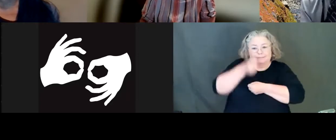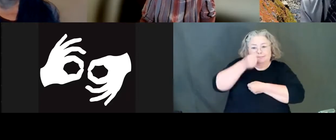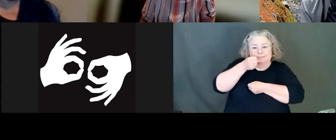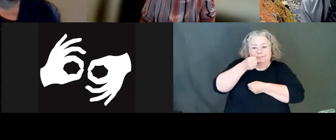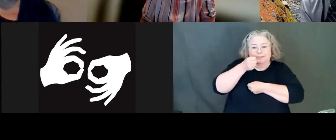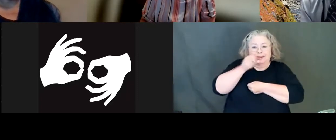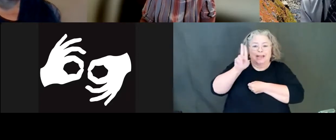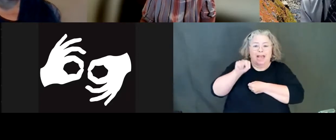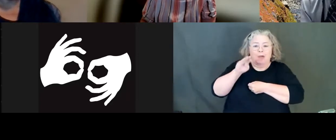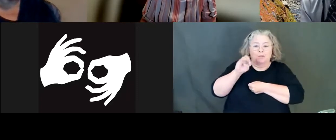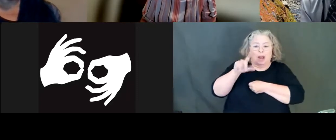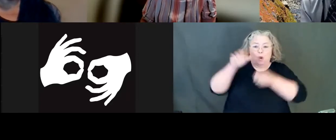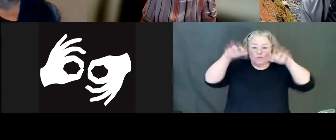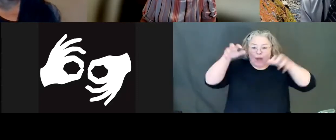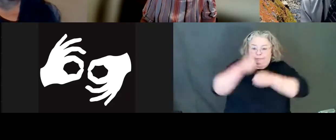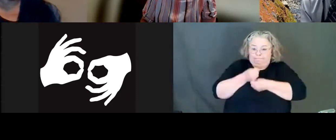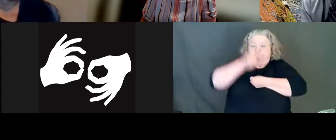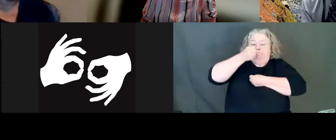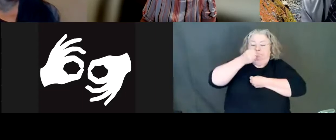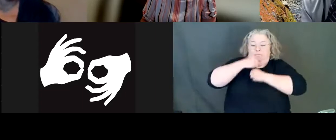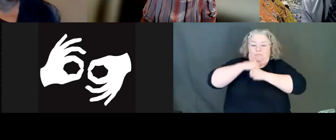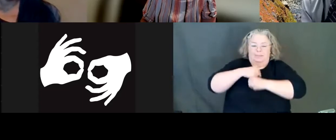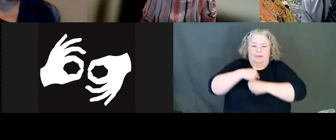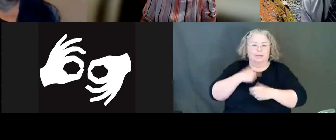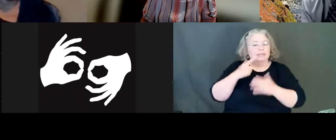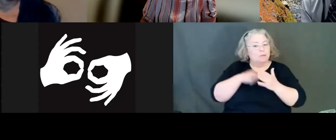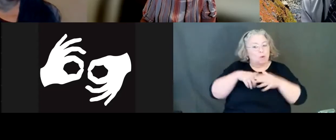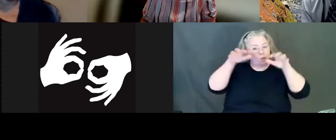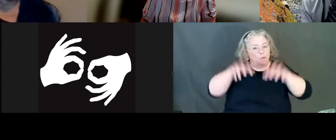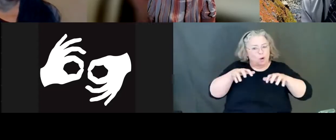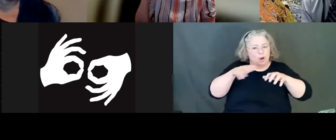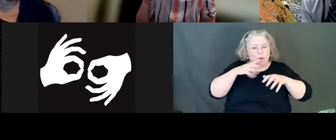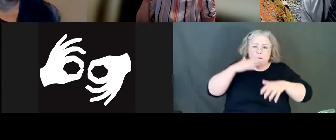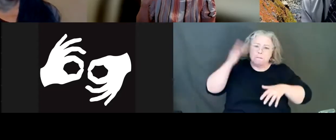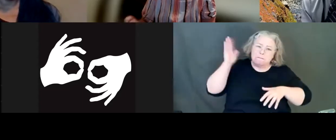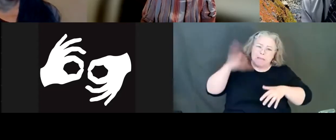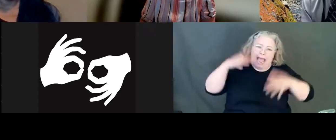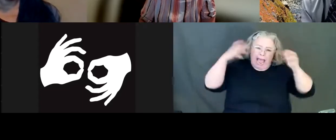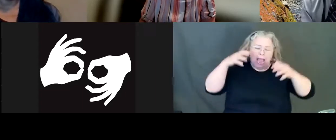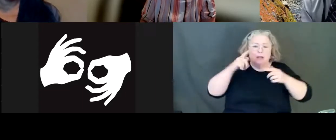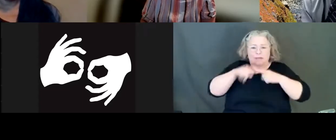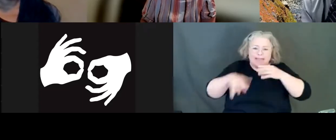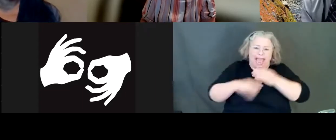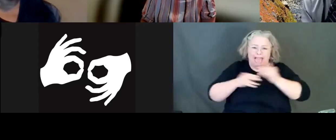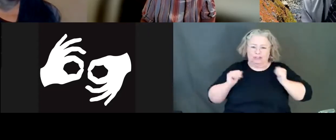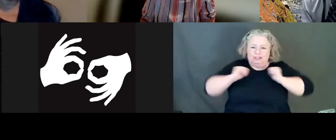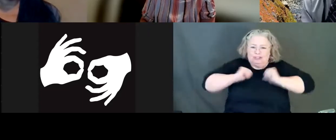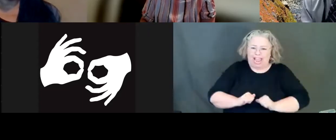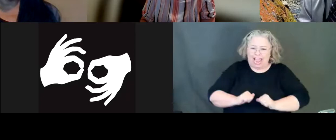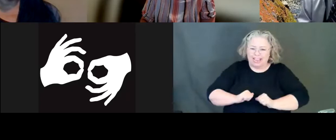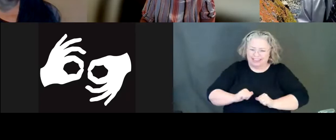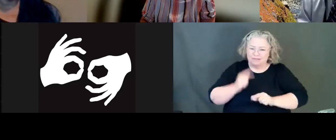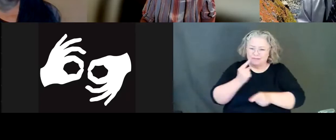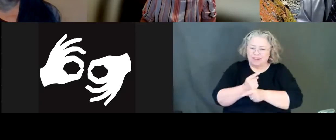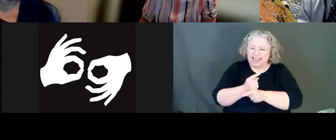out into a rainstorm. But sometimes when the rainstorm's so big, you need a rain jacket underneath your umbrella too, which might be